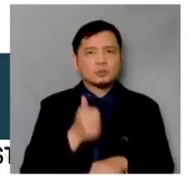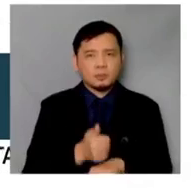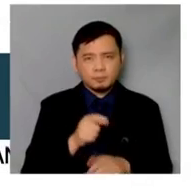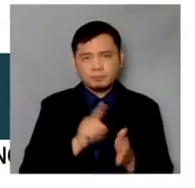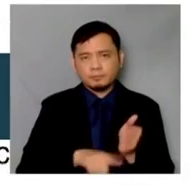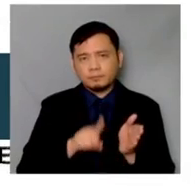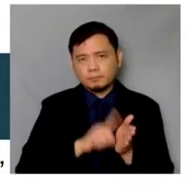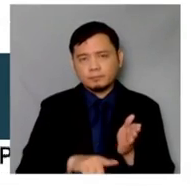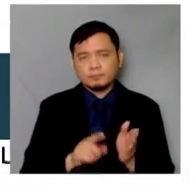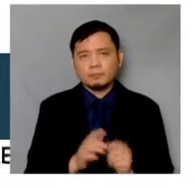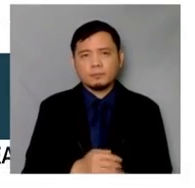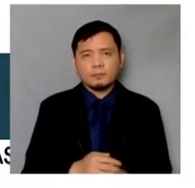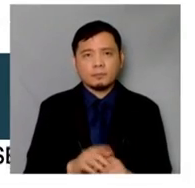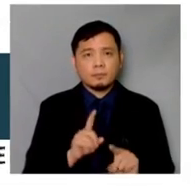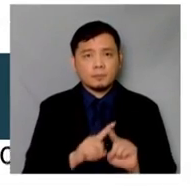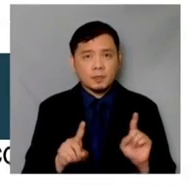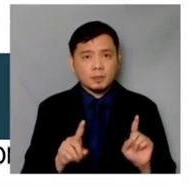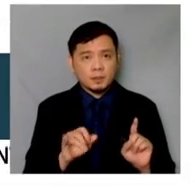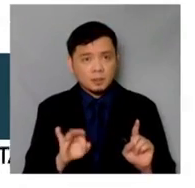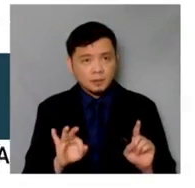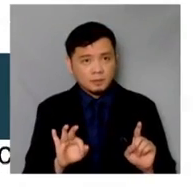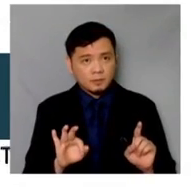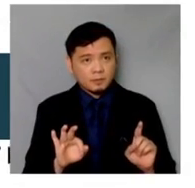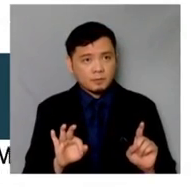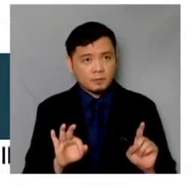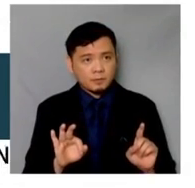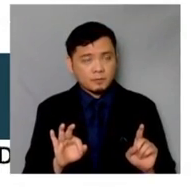whether such an investigation will have any